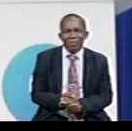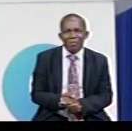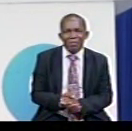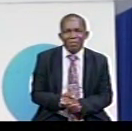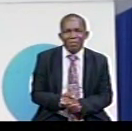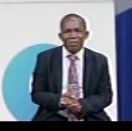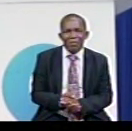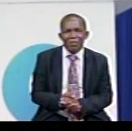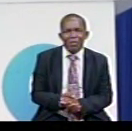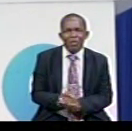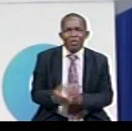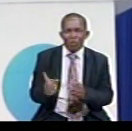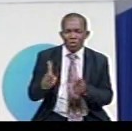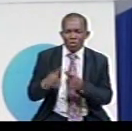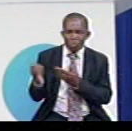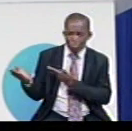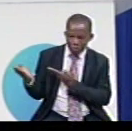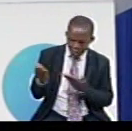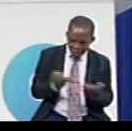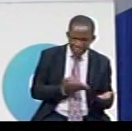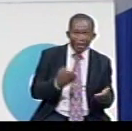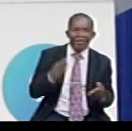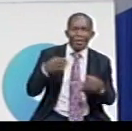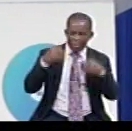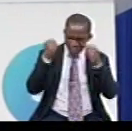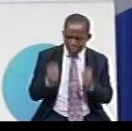To bring the power of God to the doorsteps of the